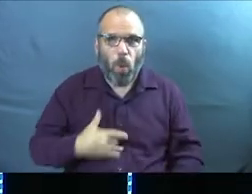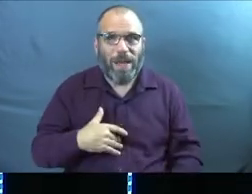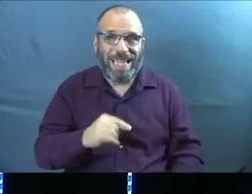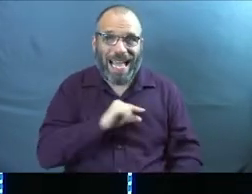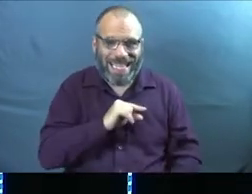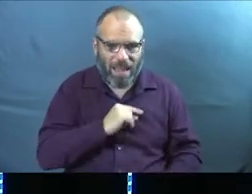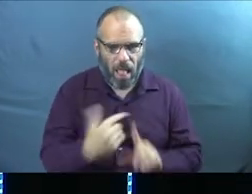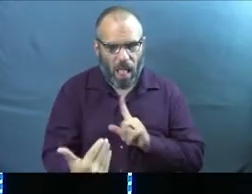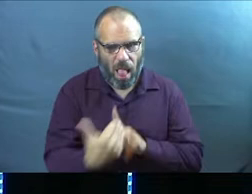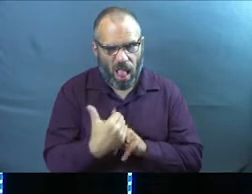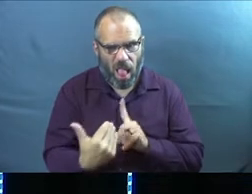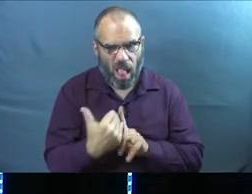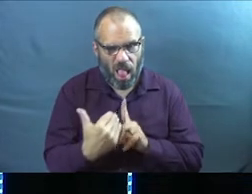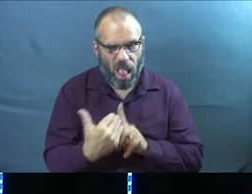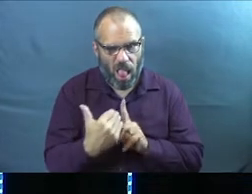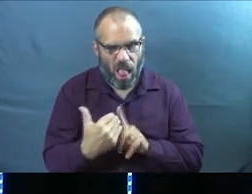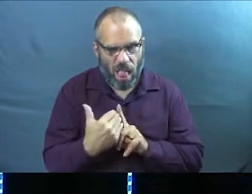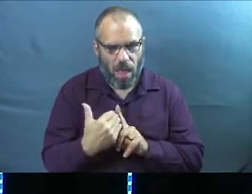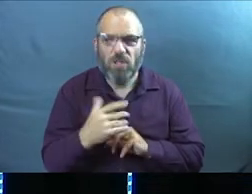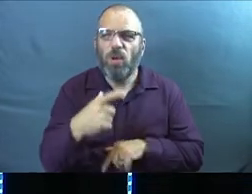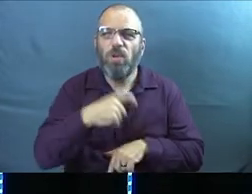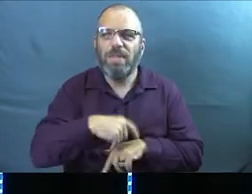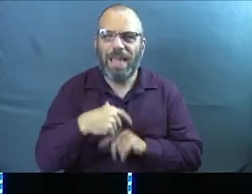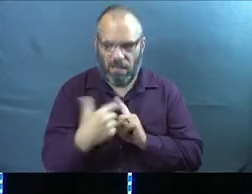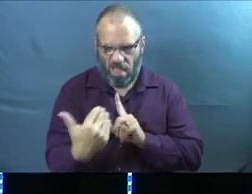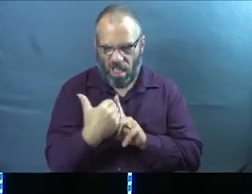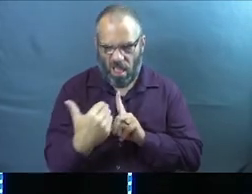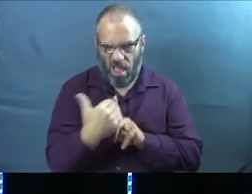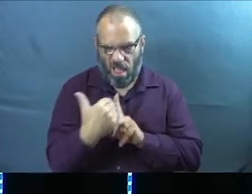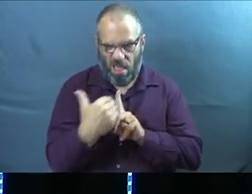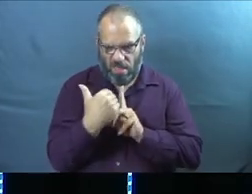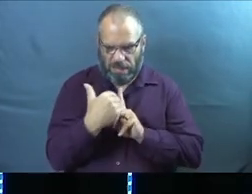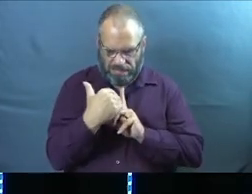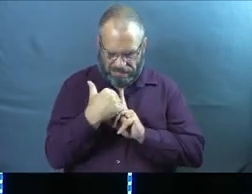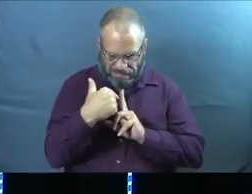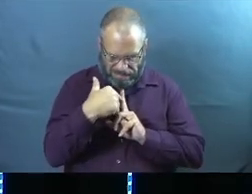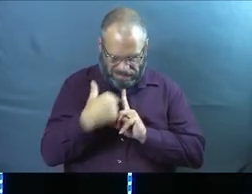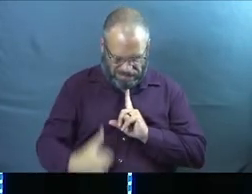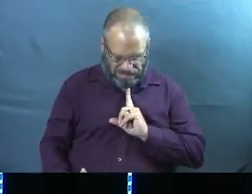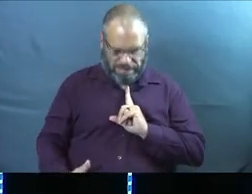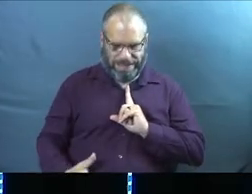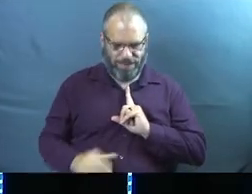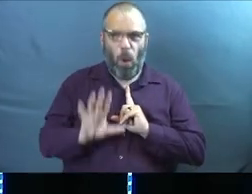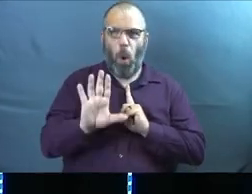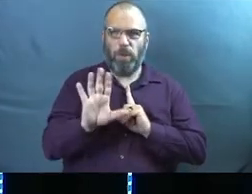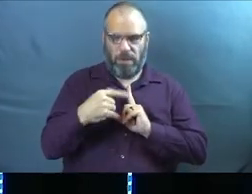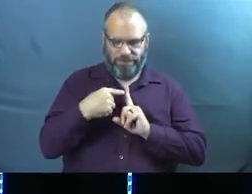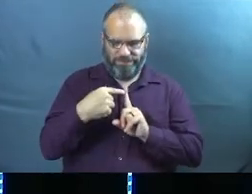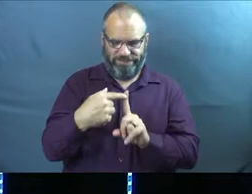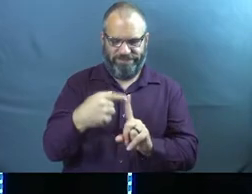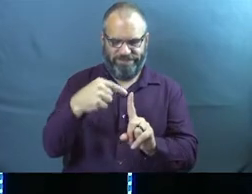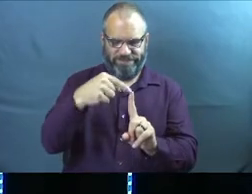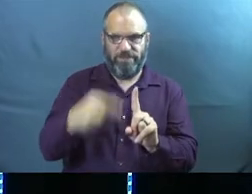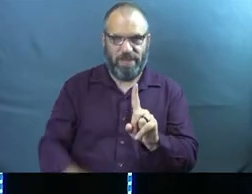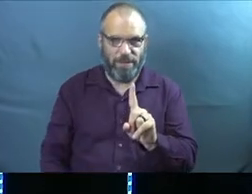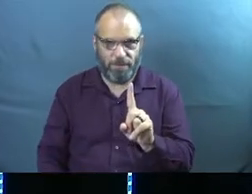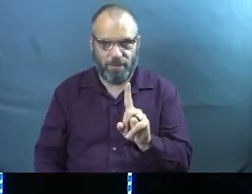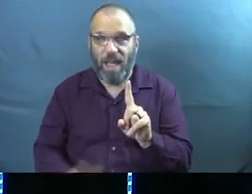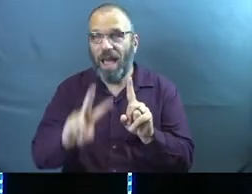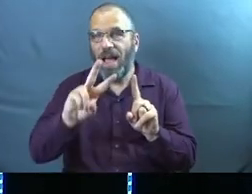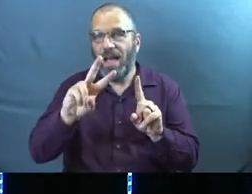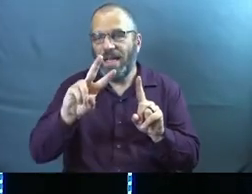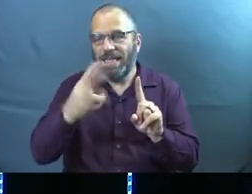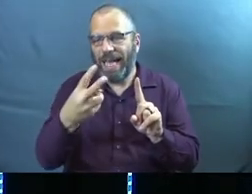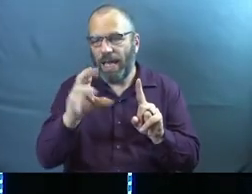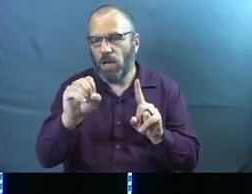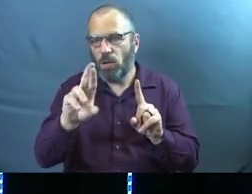you. So let's talk about those moments. Let's talk about that hounding. Let's talk about those feelings for a second. This is